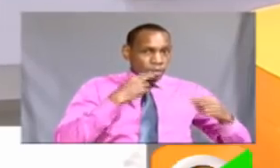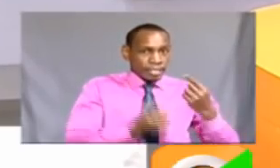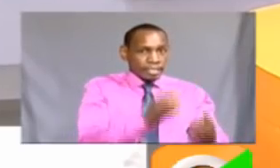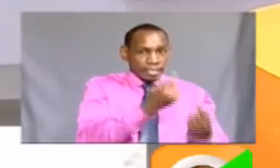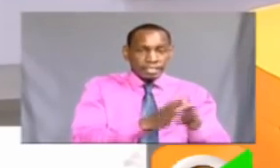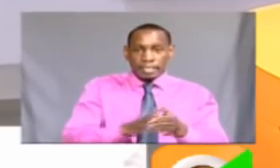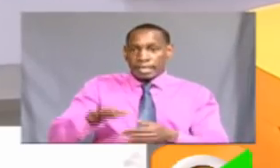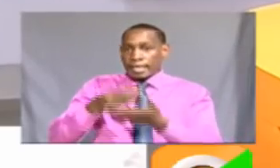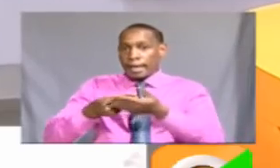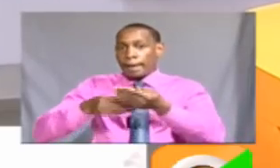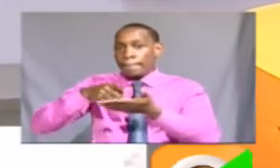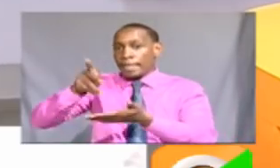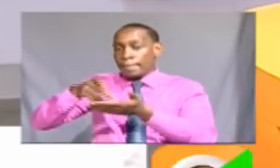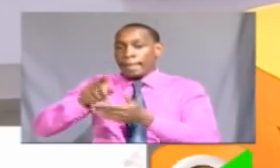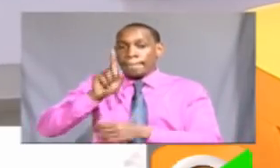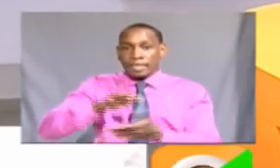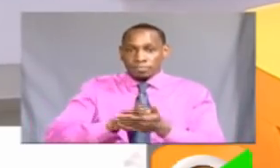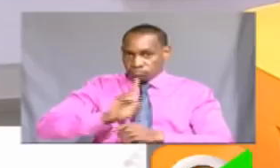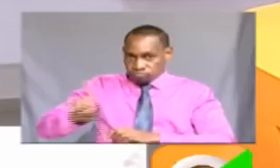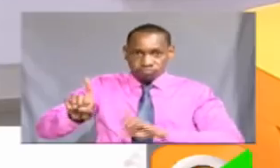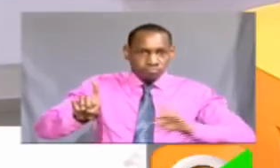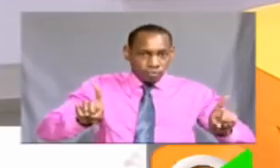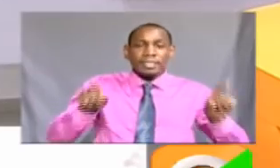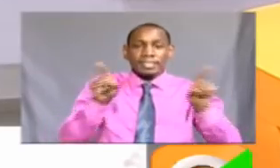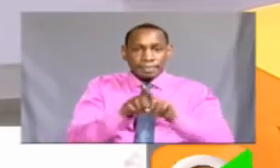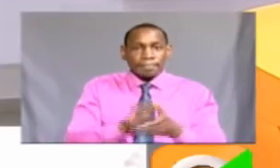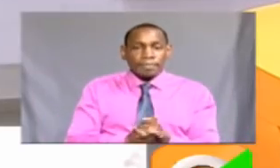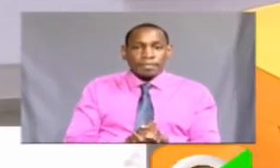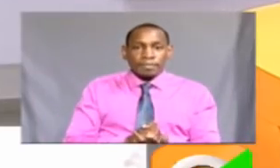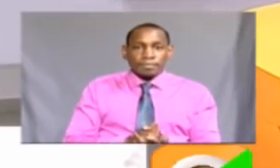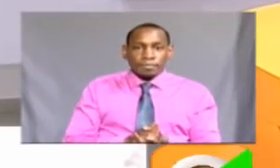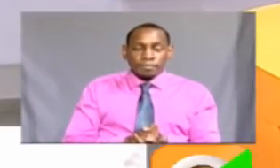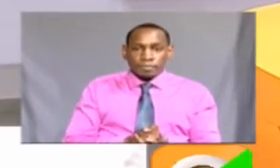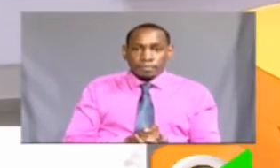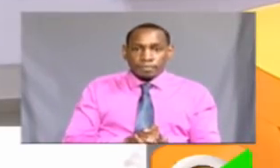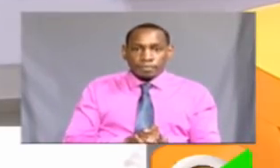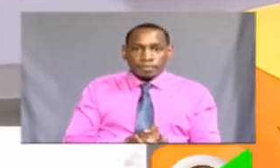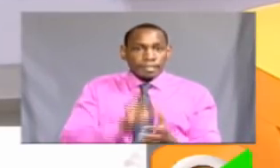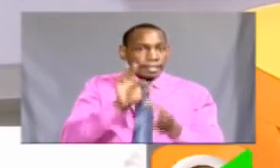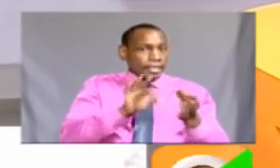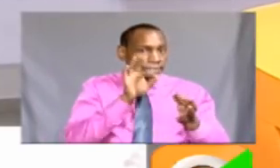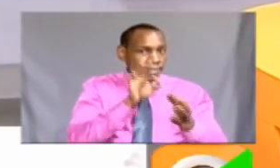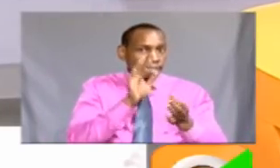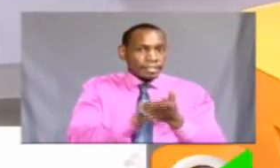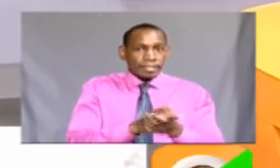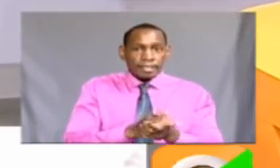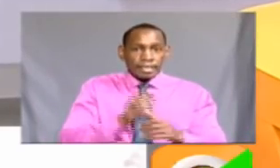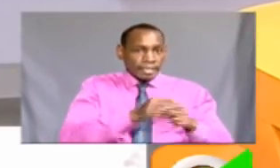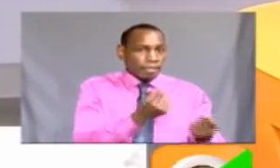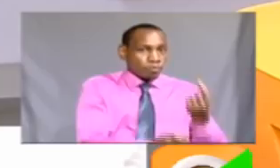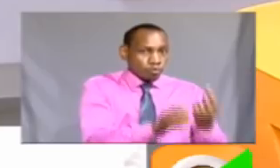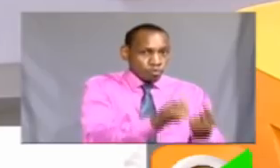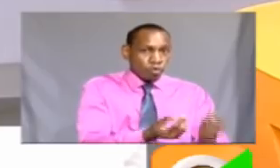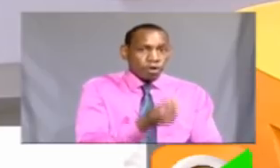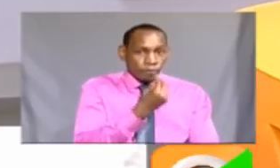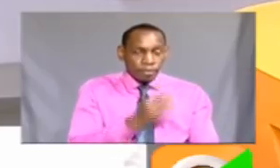the counters, they must be 1 meter apart or 3 feet apart, and this is particularly in food preparation